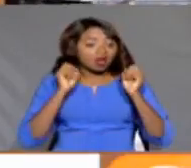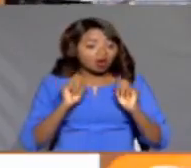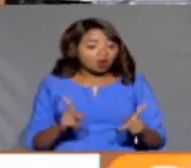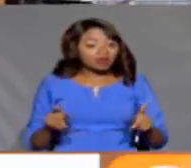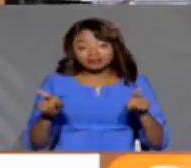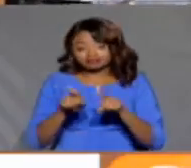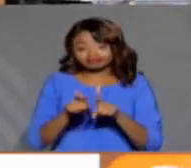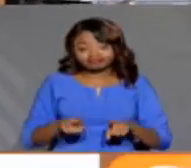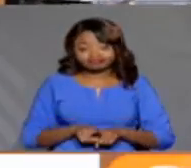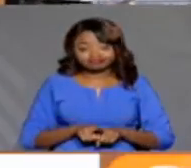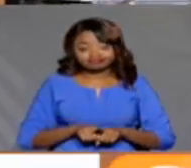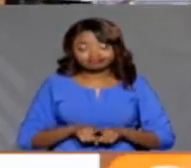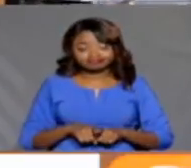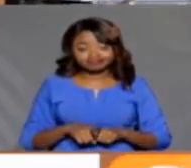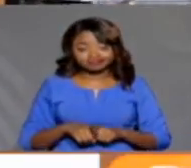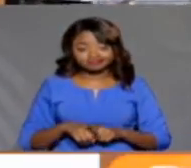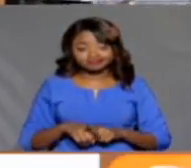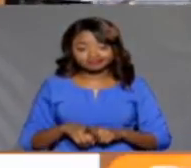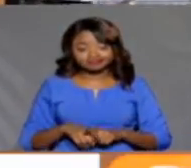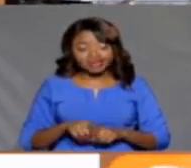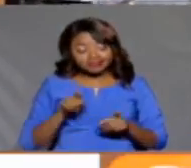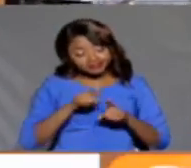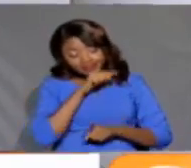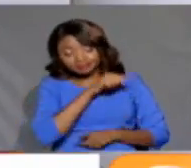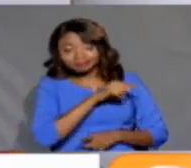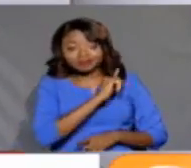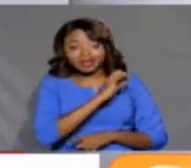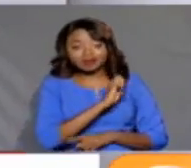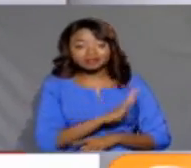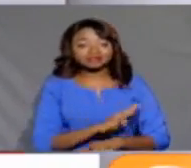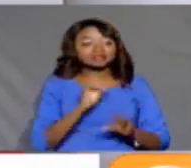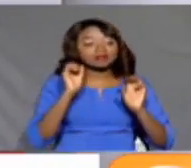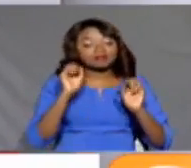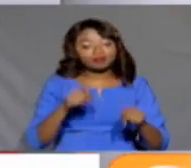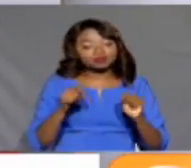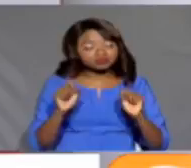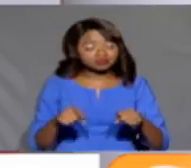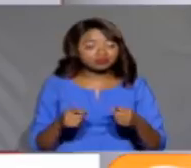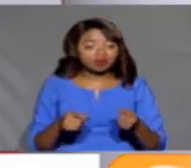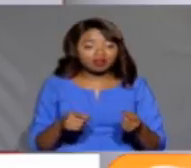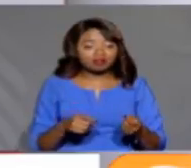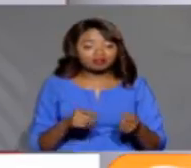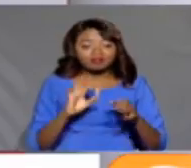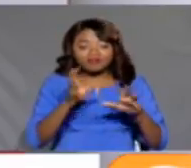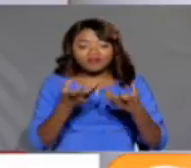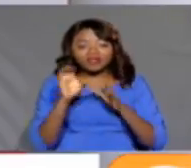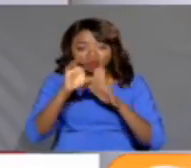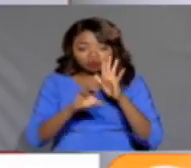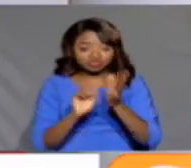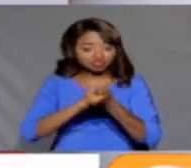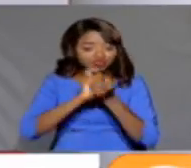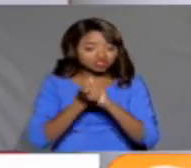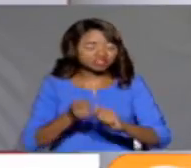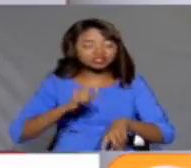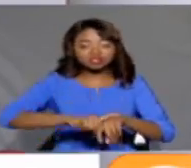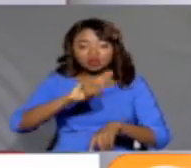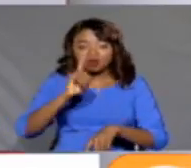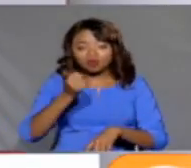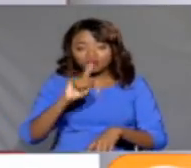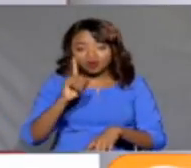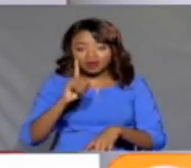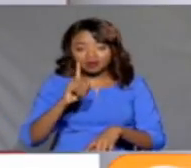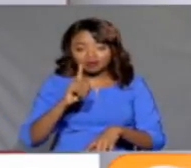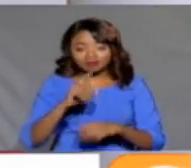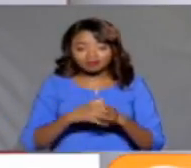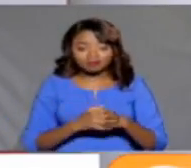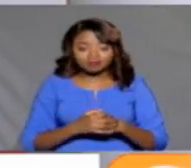Even with that, the same IBC will be expected to conduct the referendum by the draft bill by